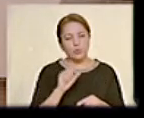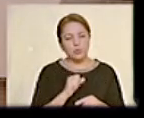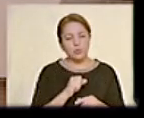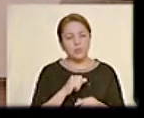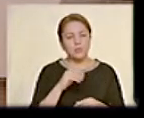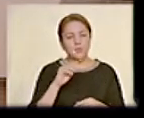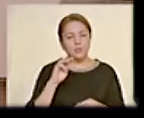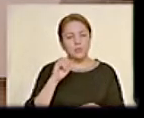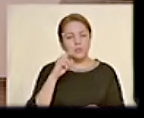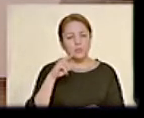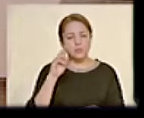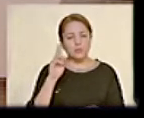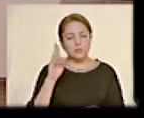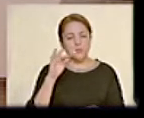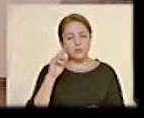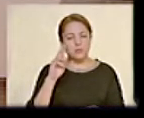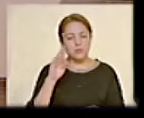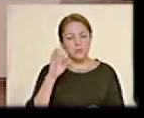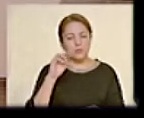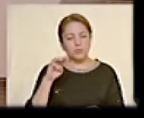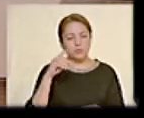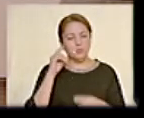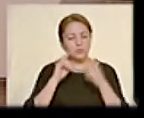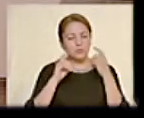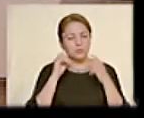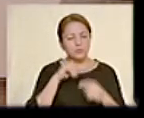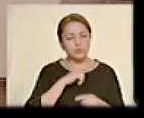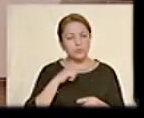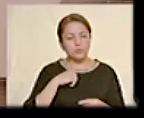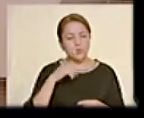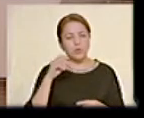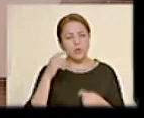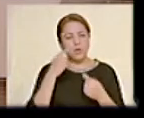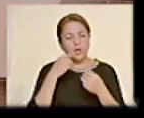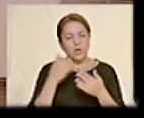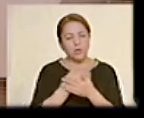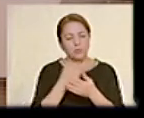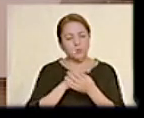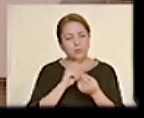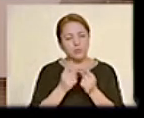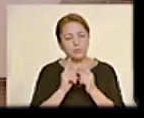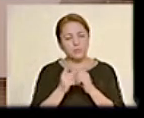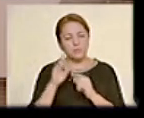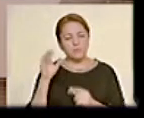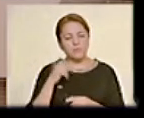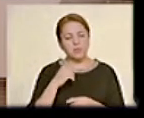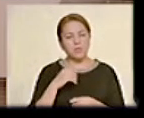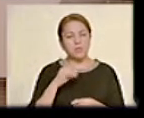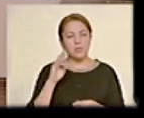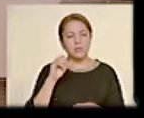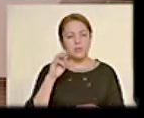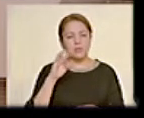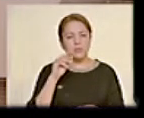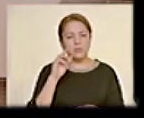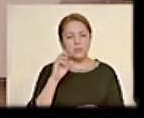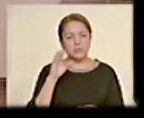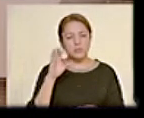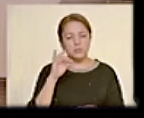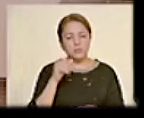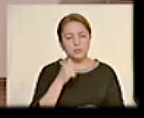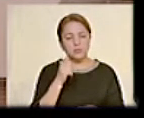tadqiqot universitetlarining o'zaro axborot almashishi va ularning yaxshi natijalarga erishishi